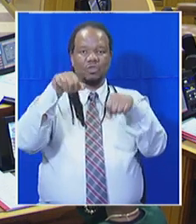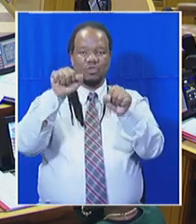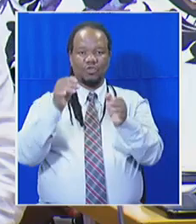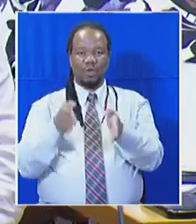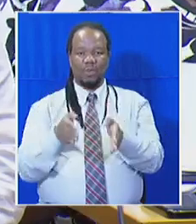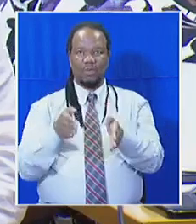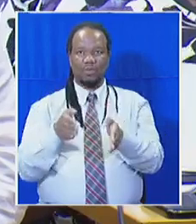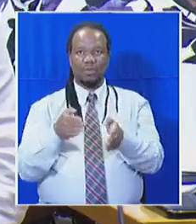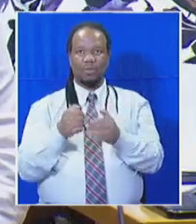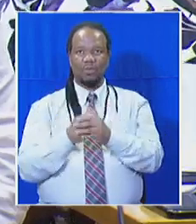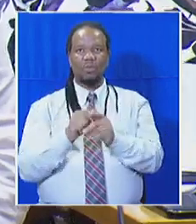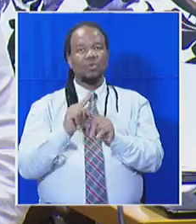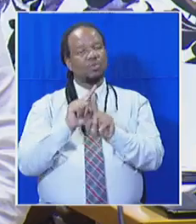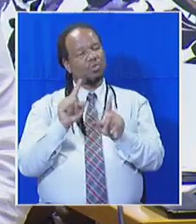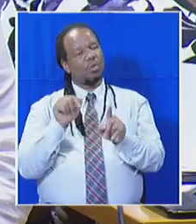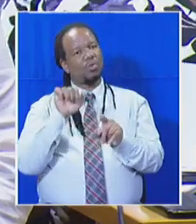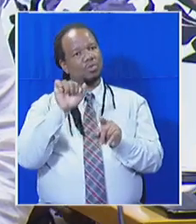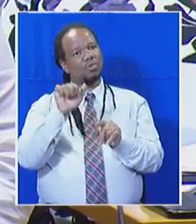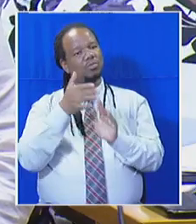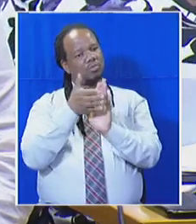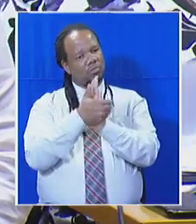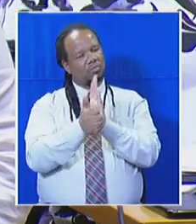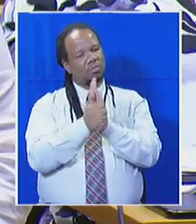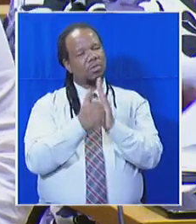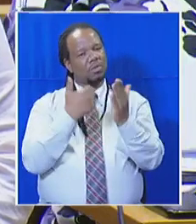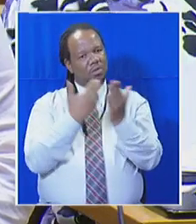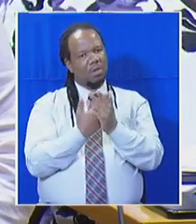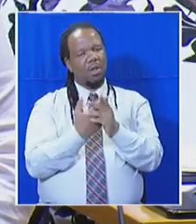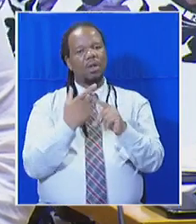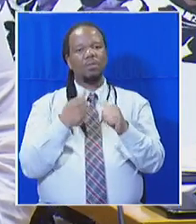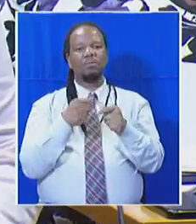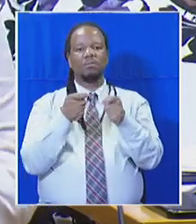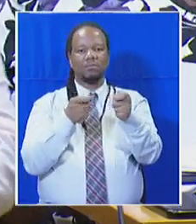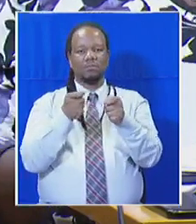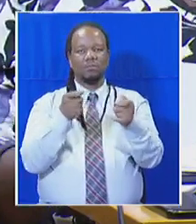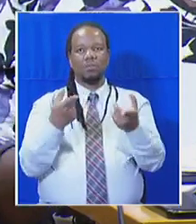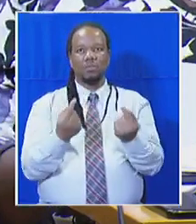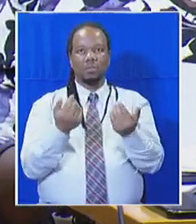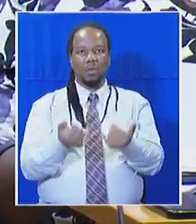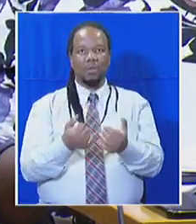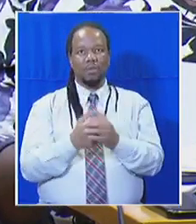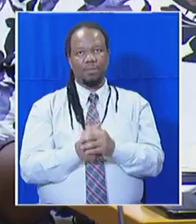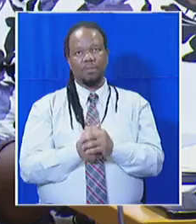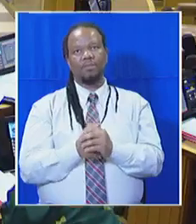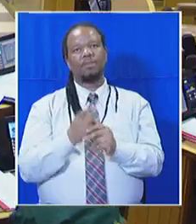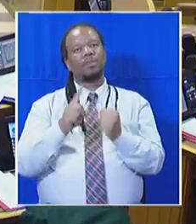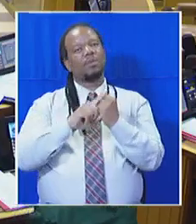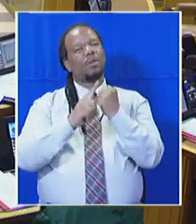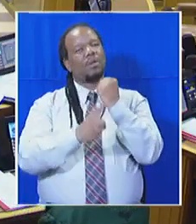chairperson. So she's fit to preside, and that is what she's going to do now. The last question.